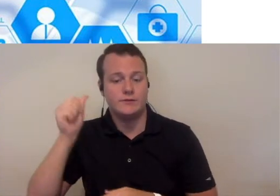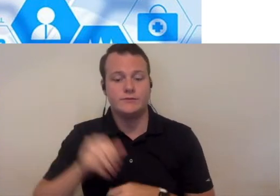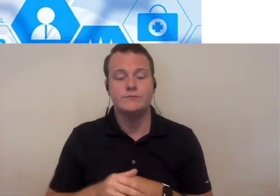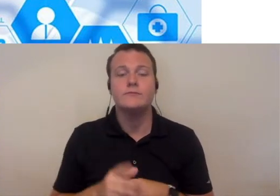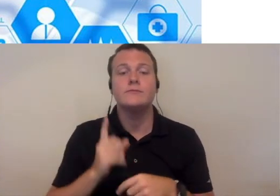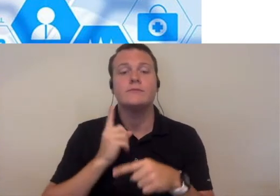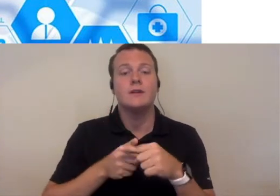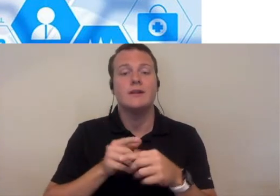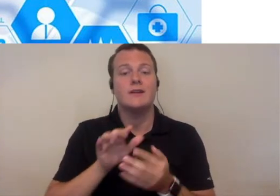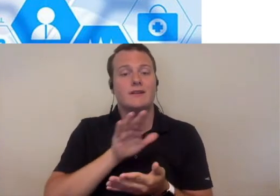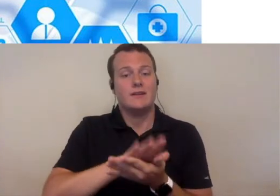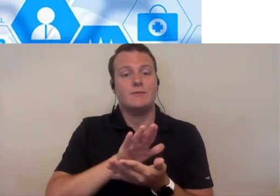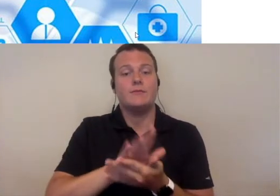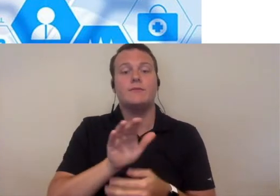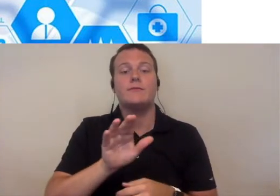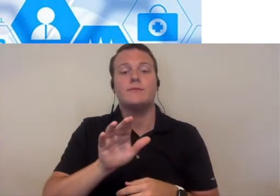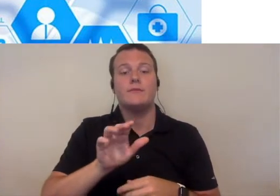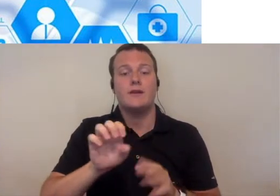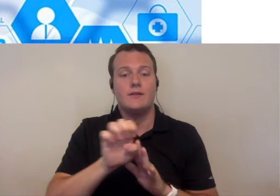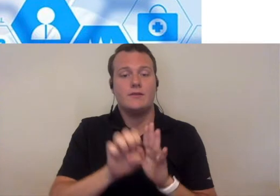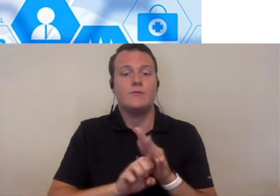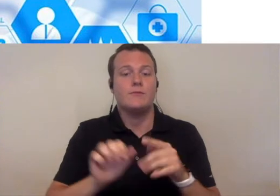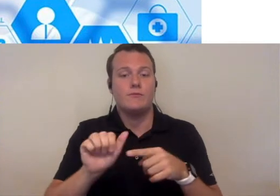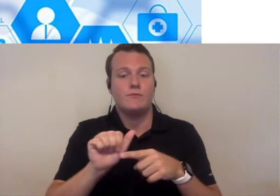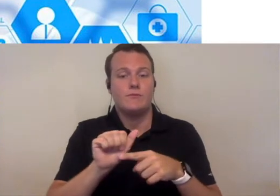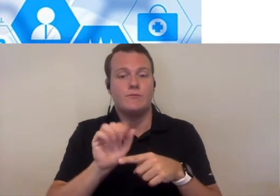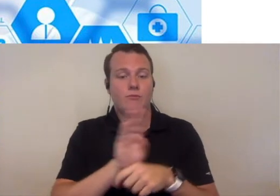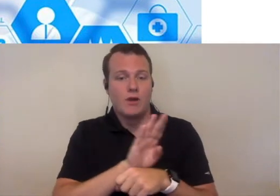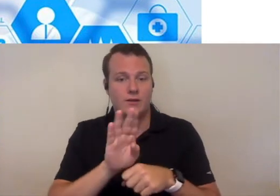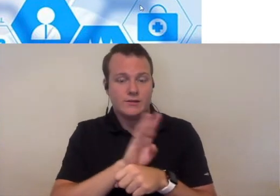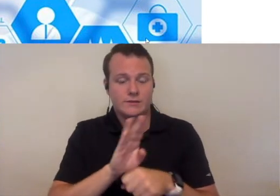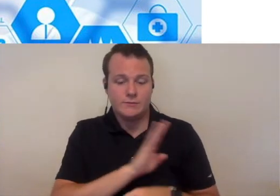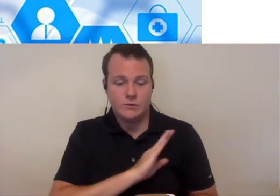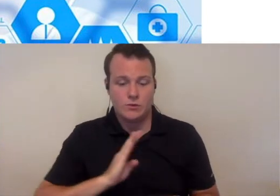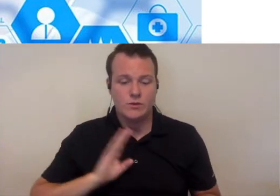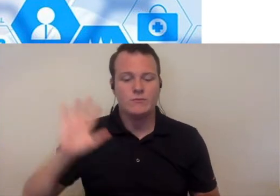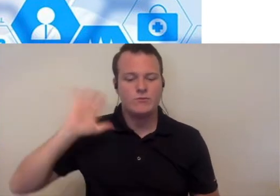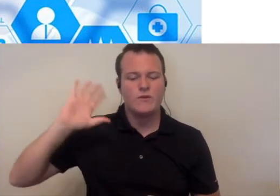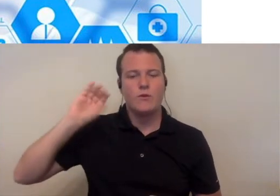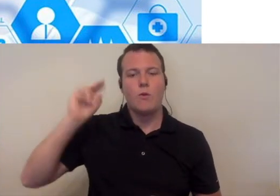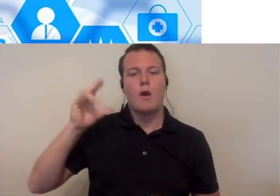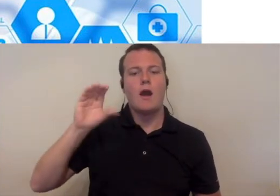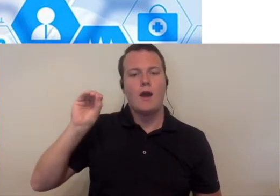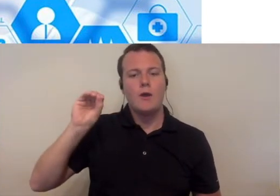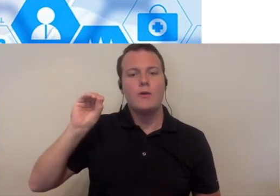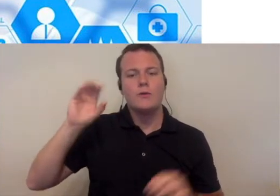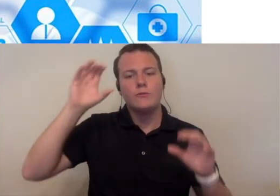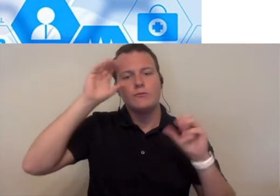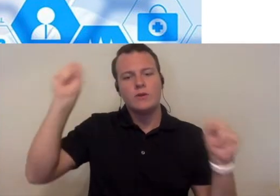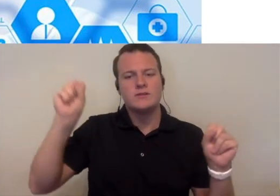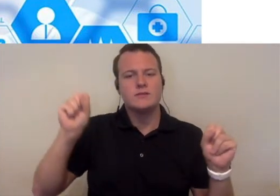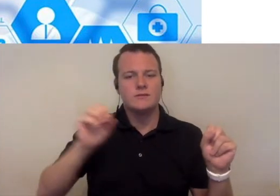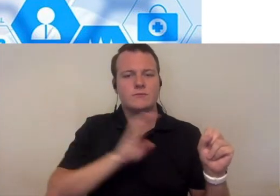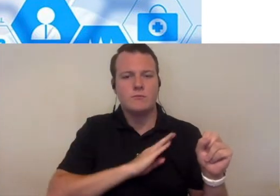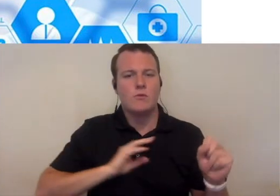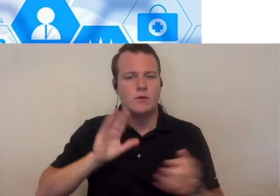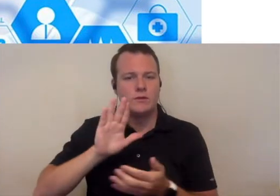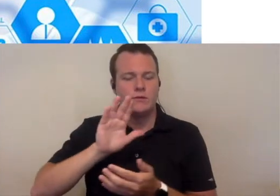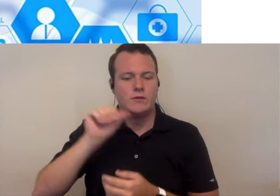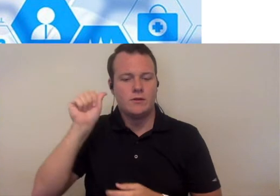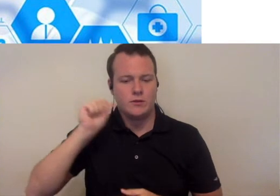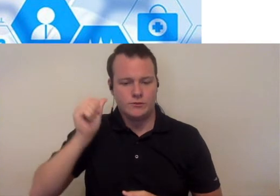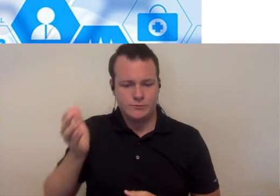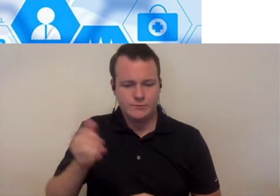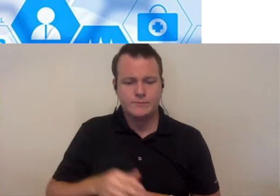the Academy's Ethical Practice Board, and is a past president of the Ohio Academy of Audiology, a recipient